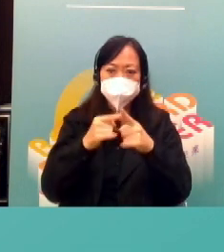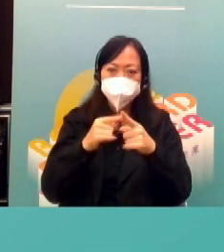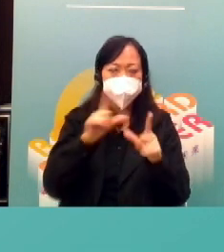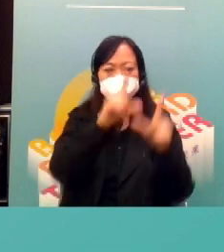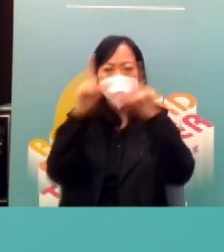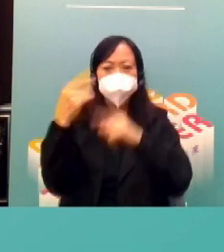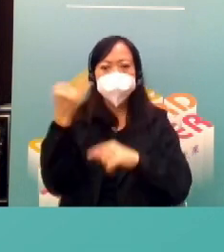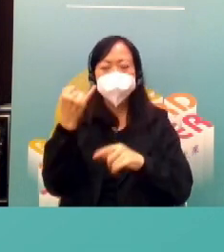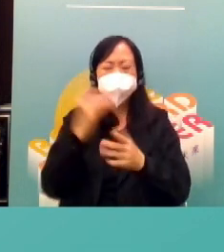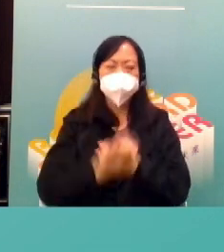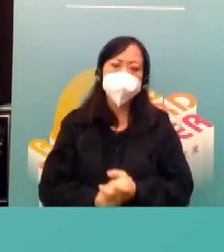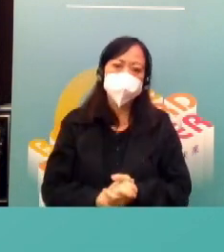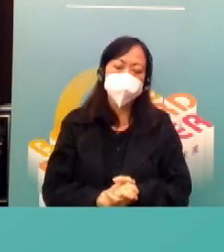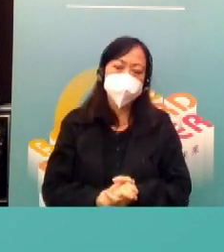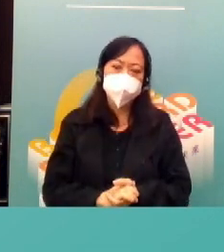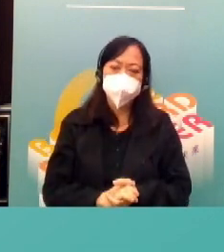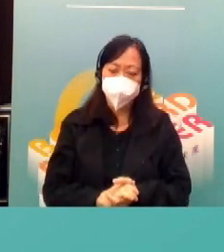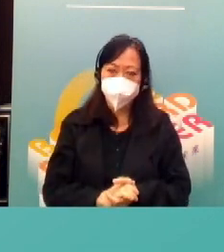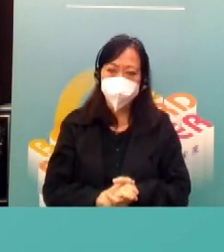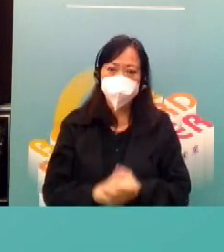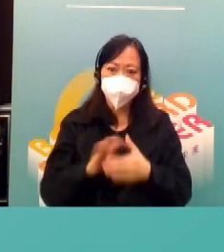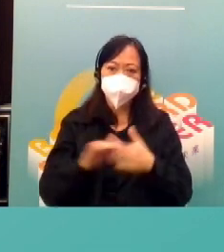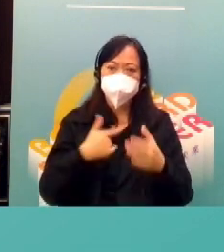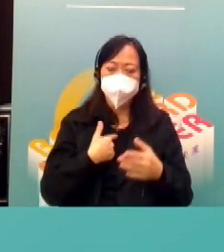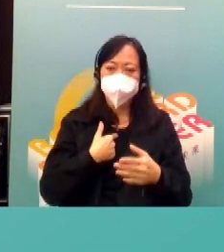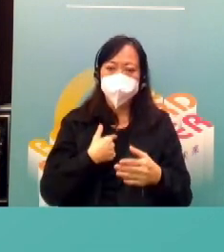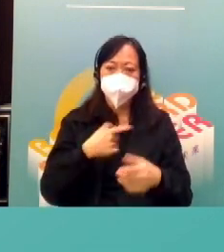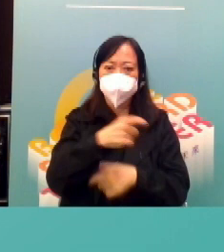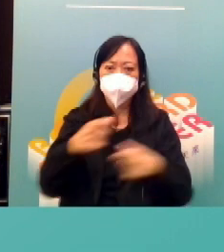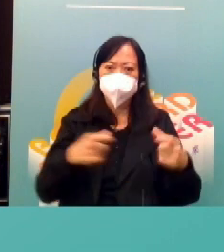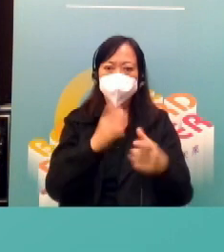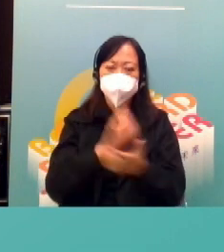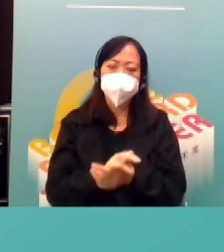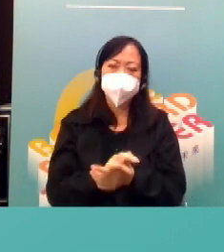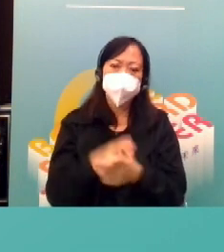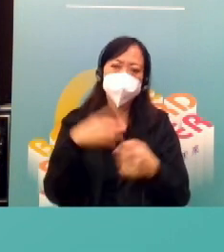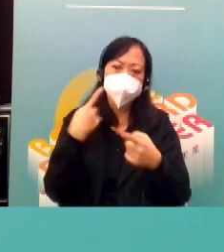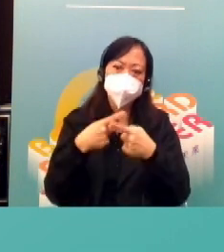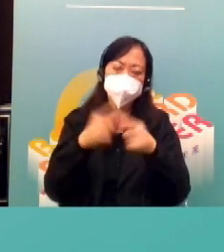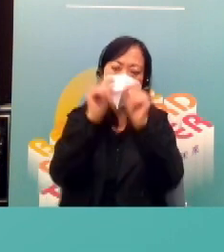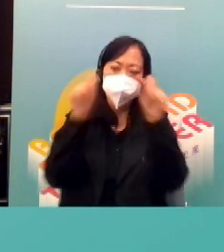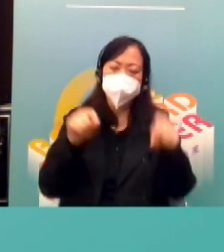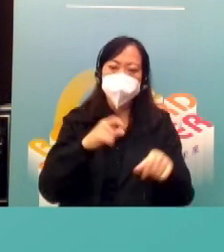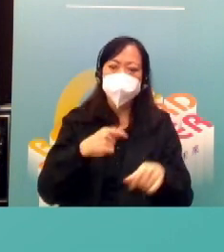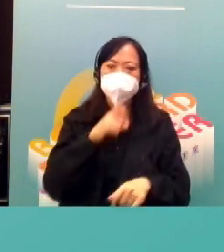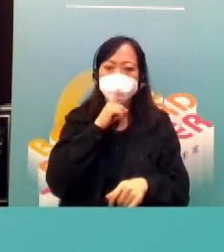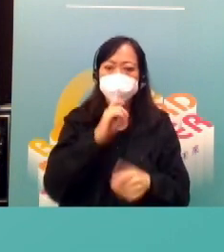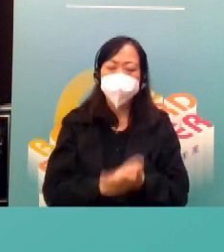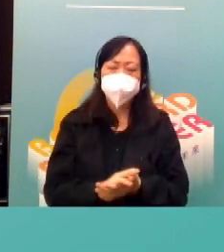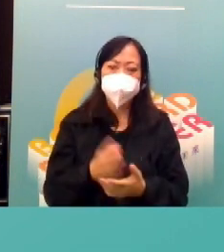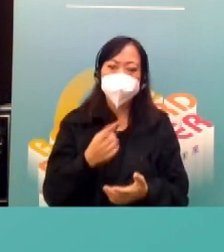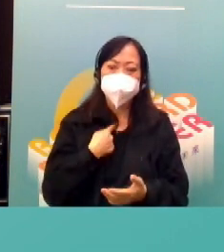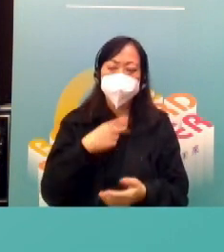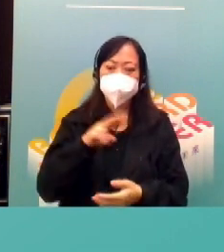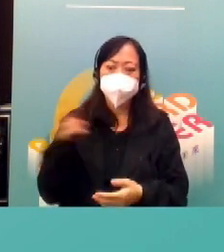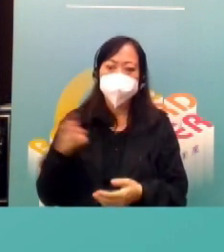fractured economy in dire need of innovation, quite frankly. And in this context, I mean, a lot of the work we do